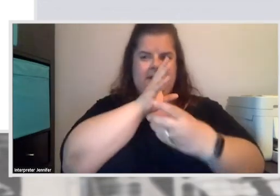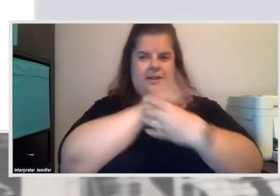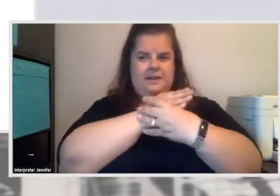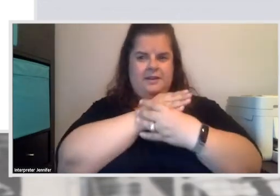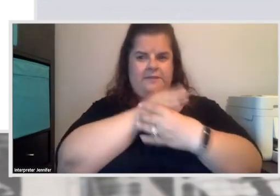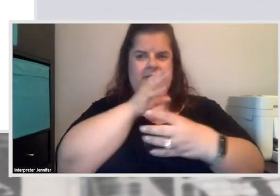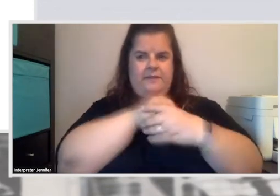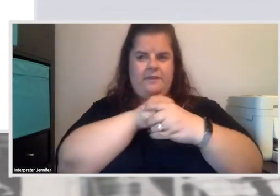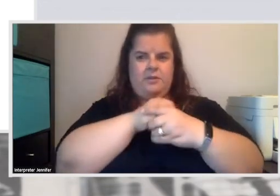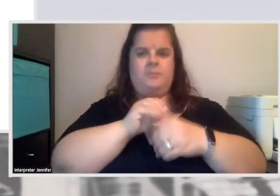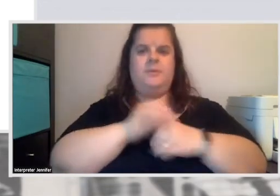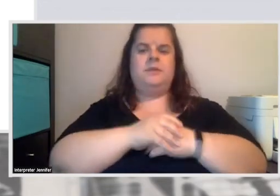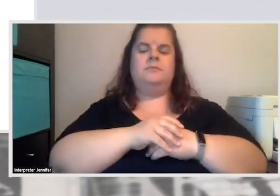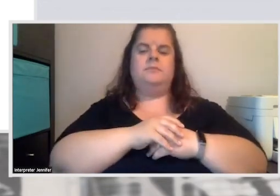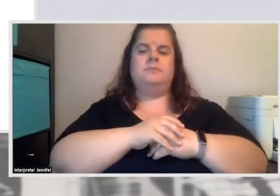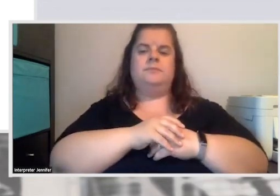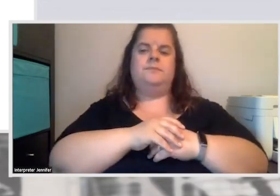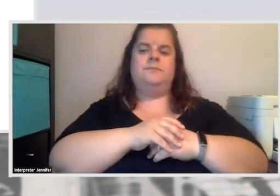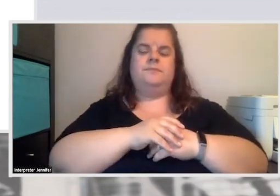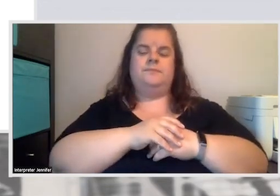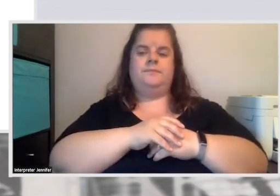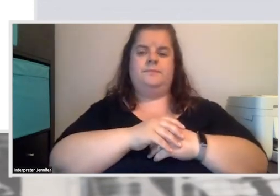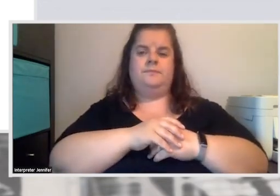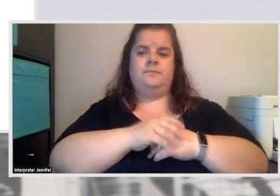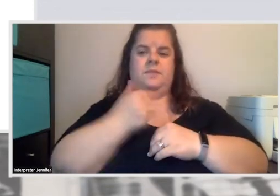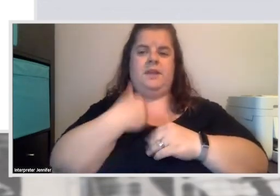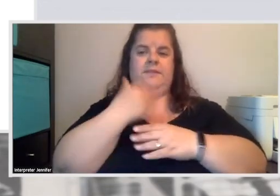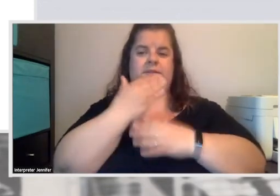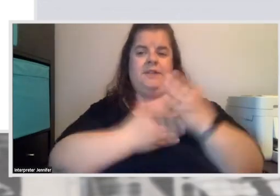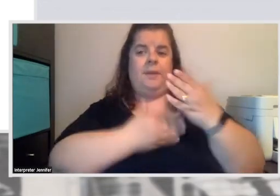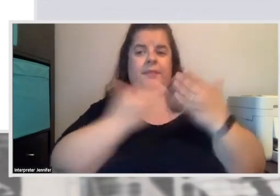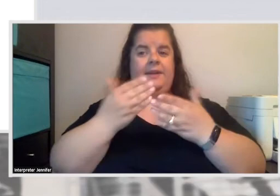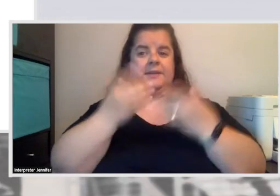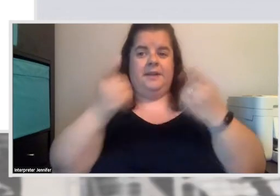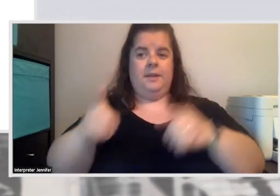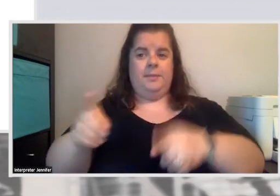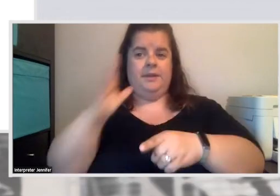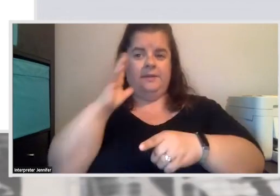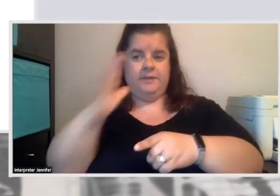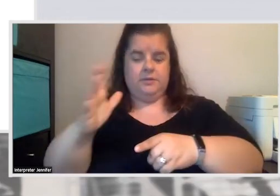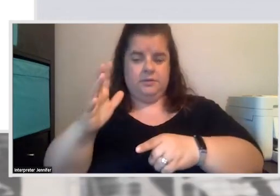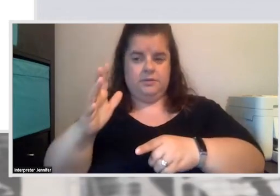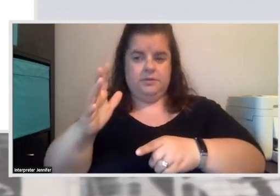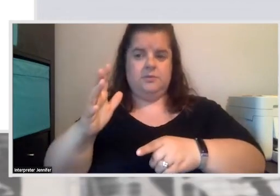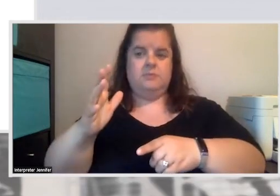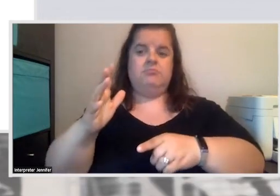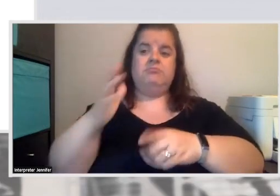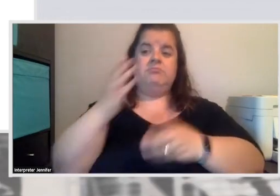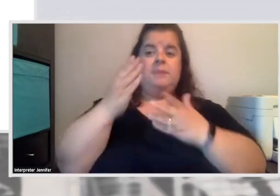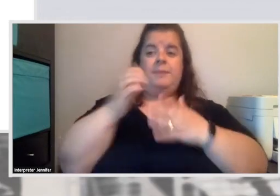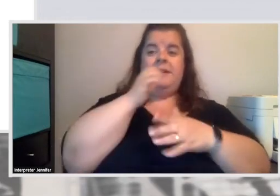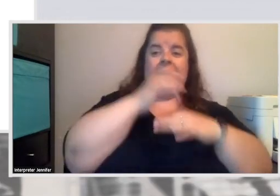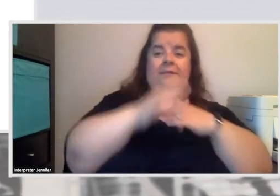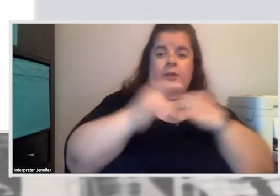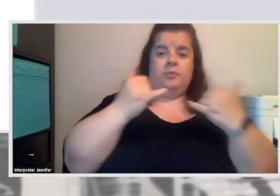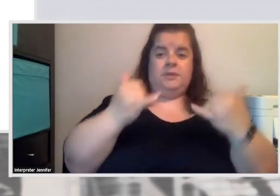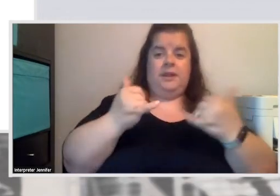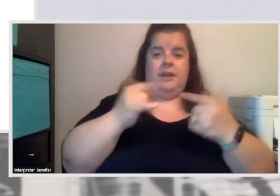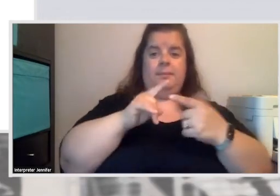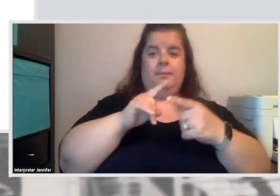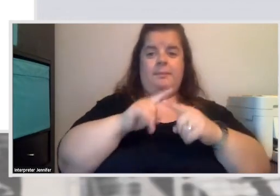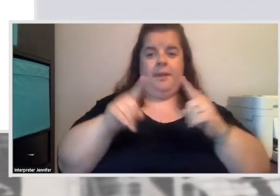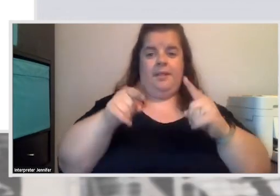do have some things coming down the pipeline and certain projects that are available today, but this is just a brief overview